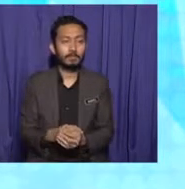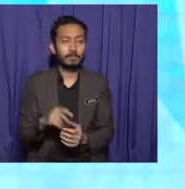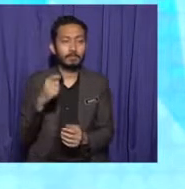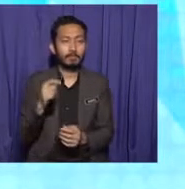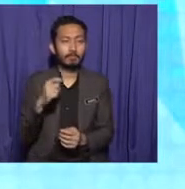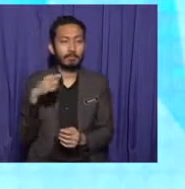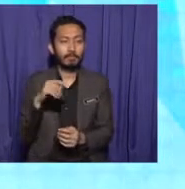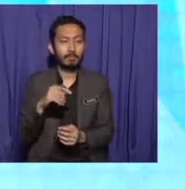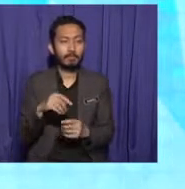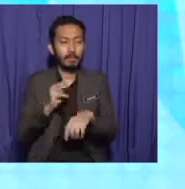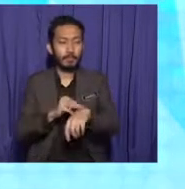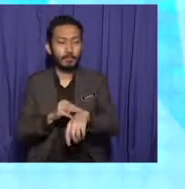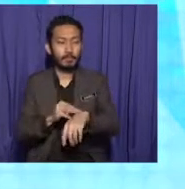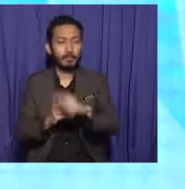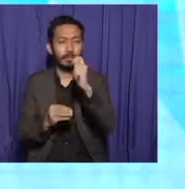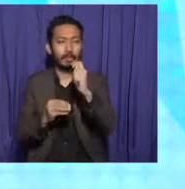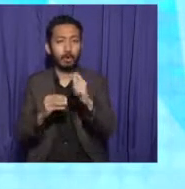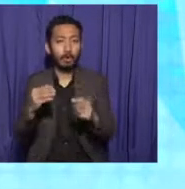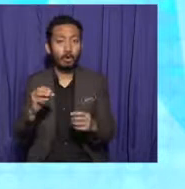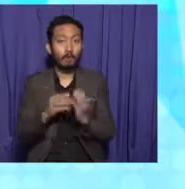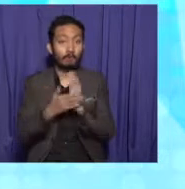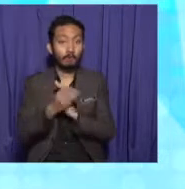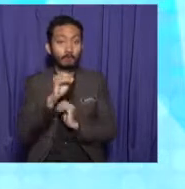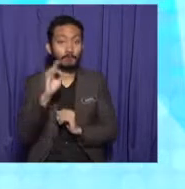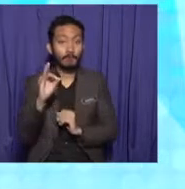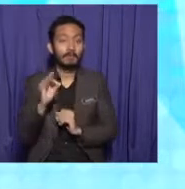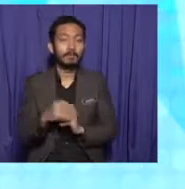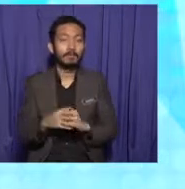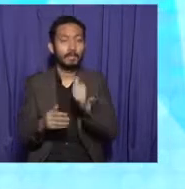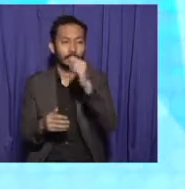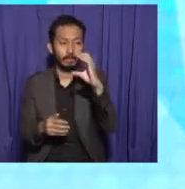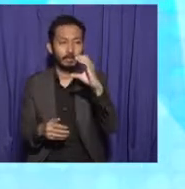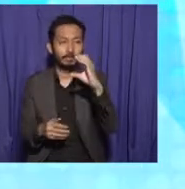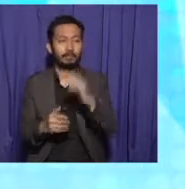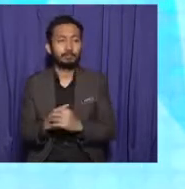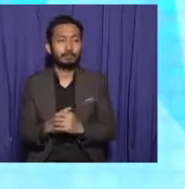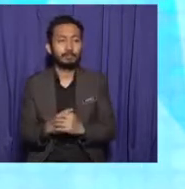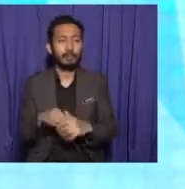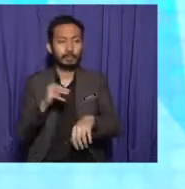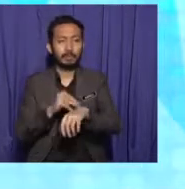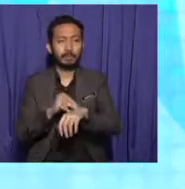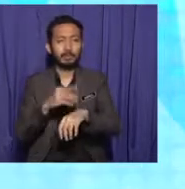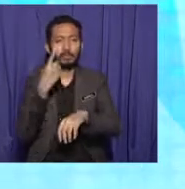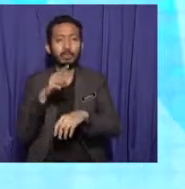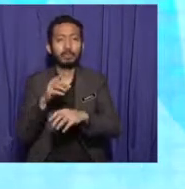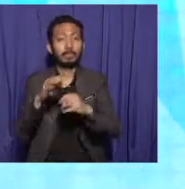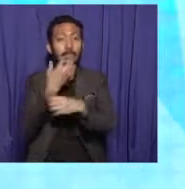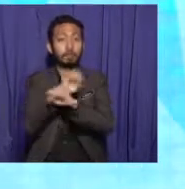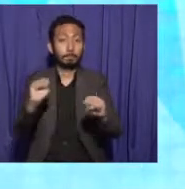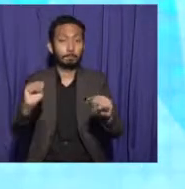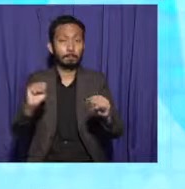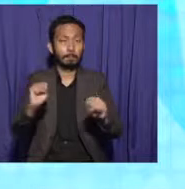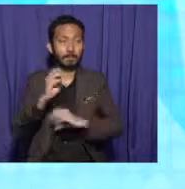wave. The period t of an AC is the time taken for one complete cycle. The